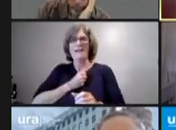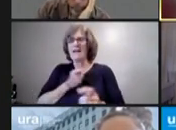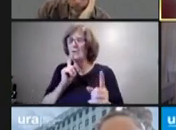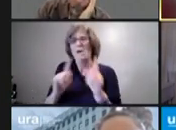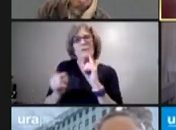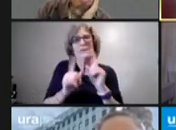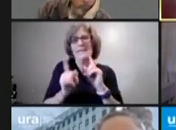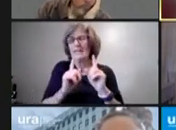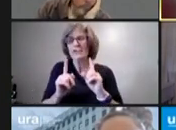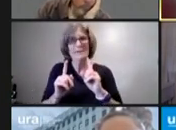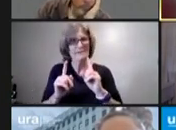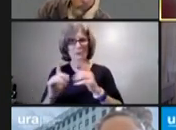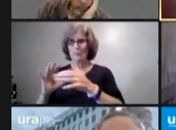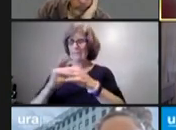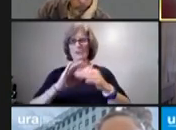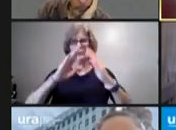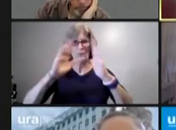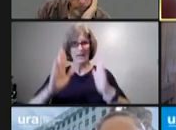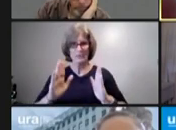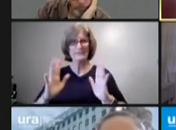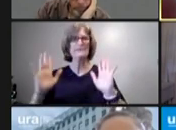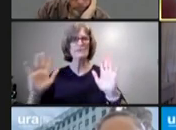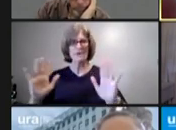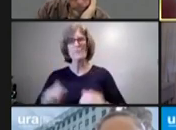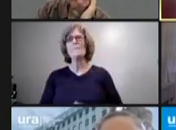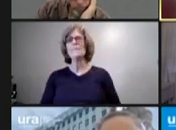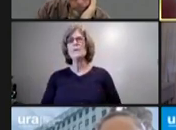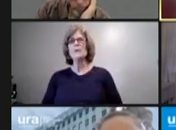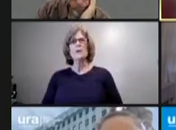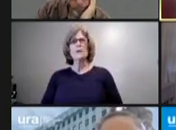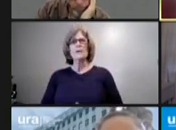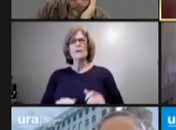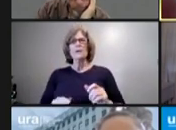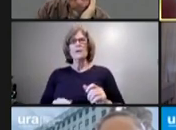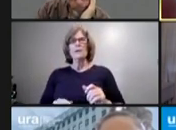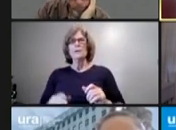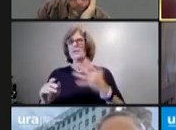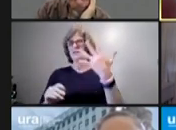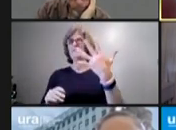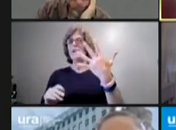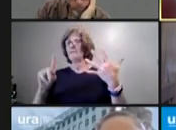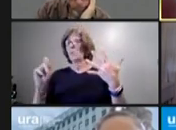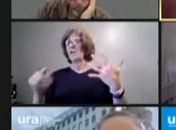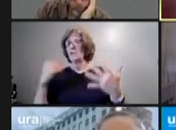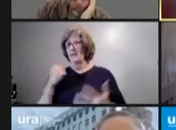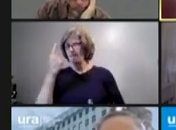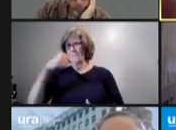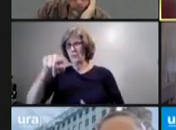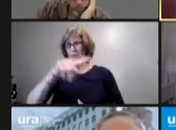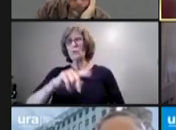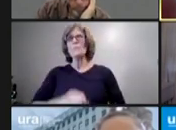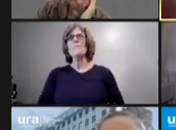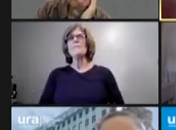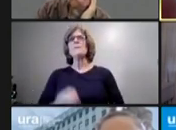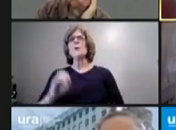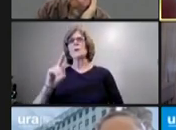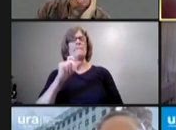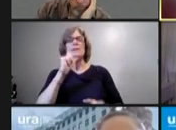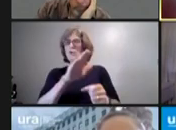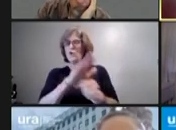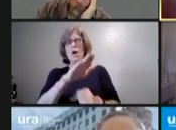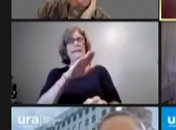about housing. So one of the other questions, we have about five here. Does the lack of accessible units